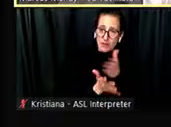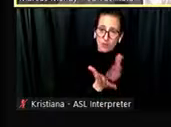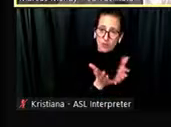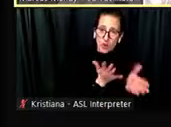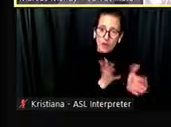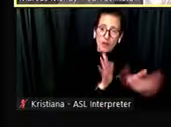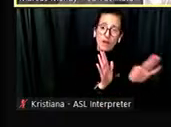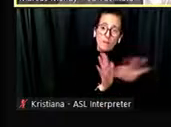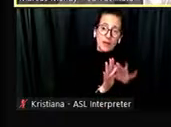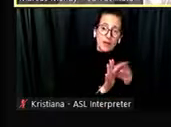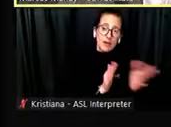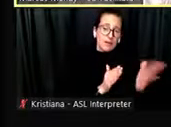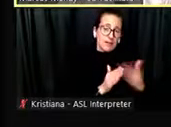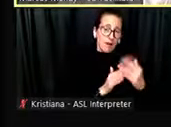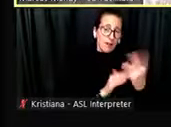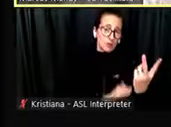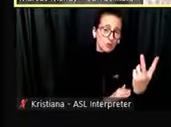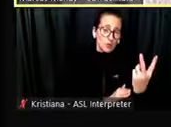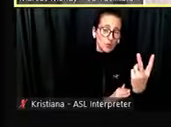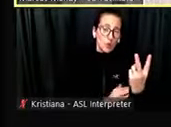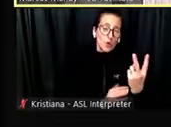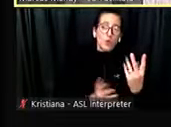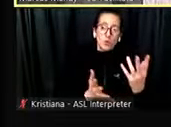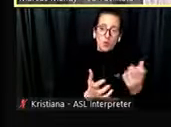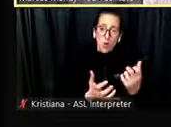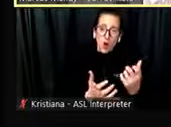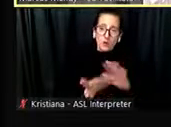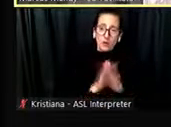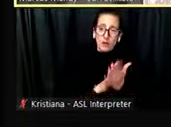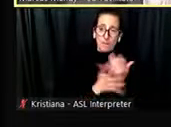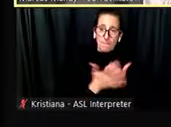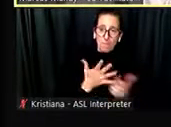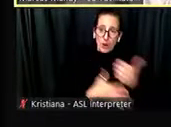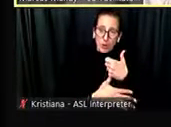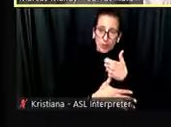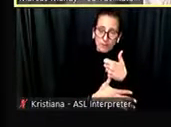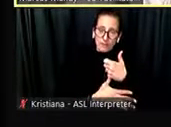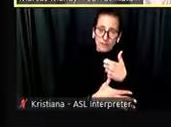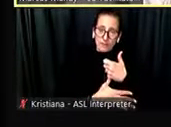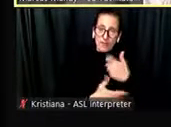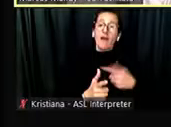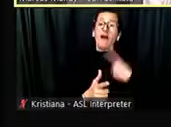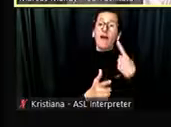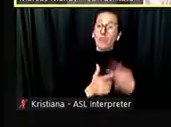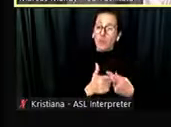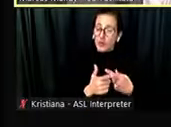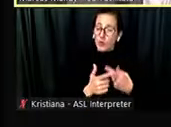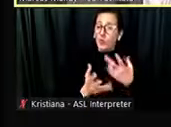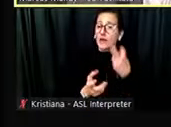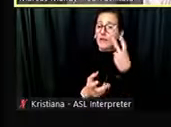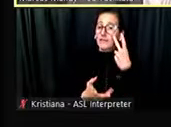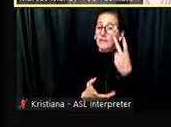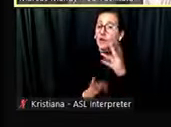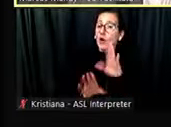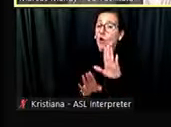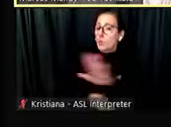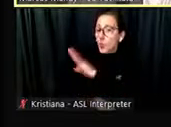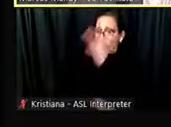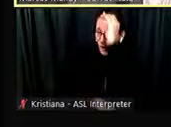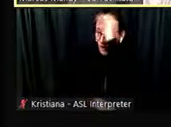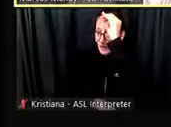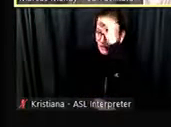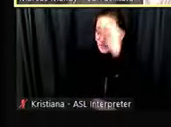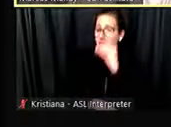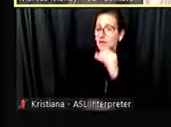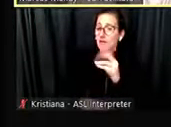please pick your top 2 areas, and we're going to try to see what the people on this particular call, it may be different for a different group, but what